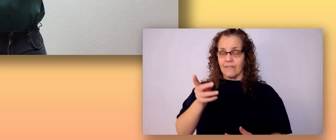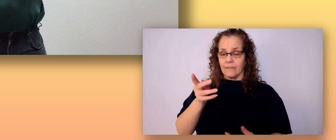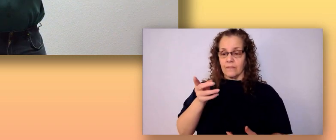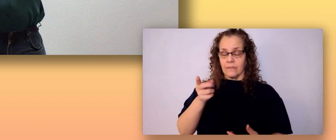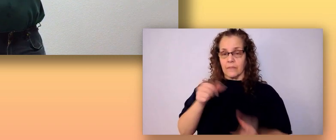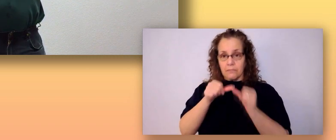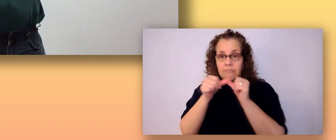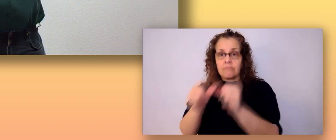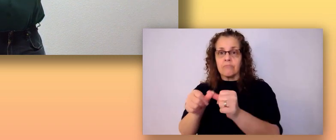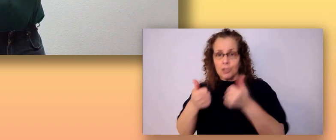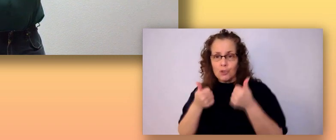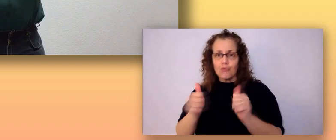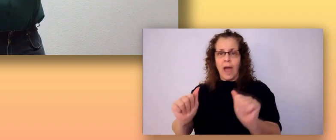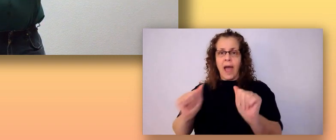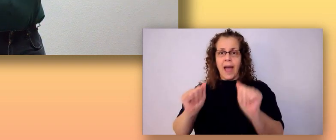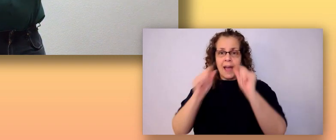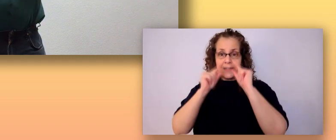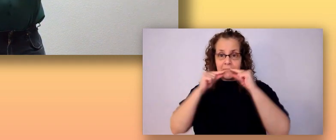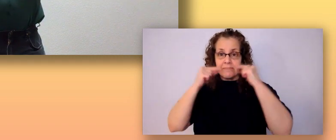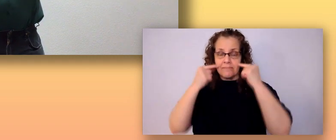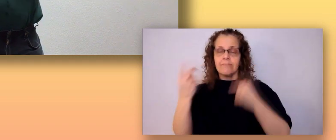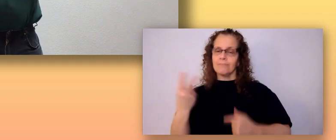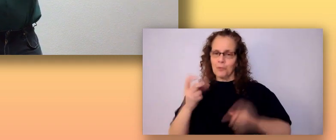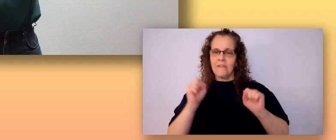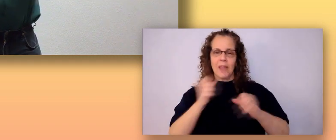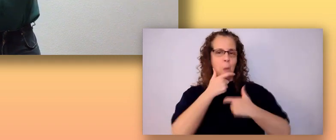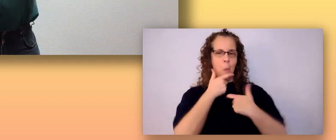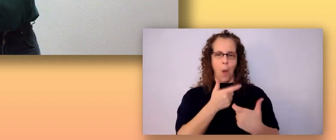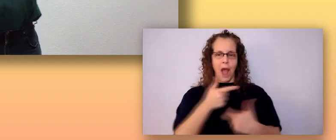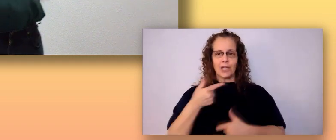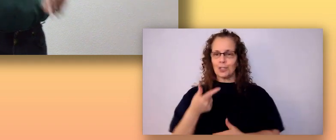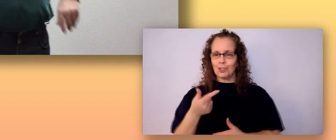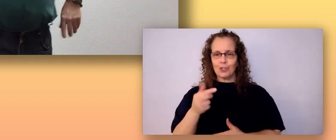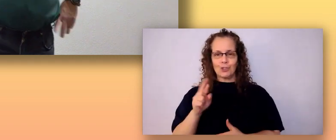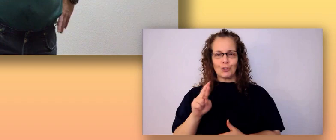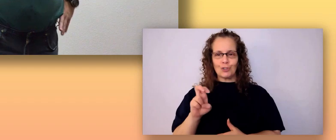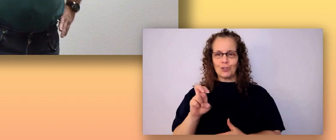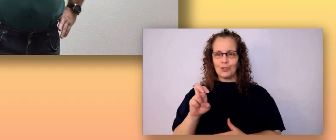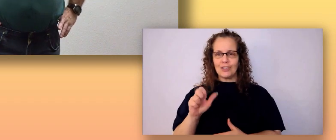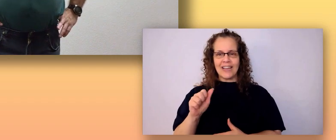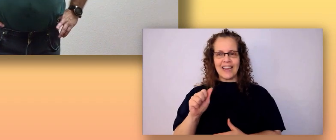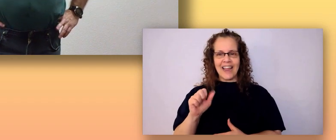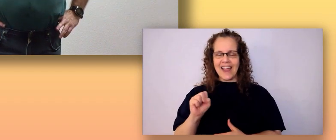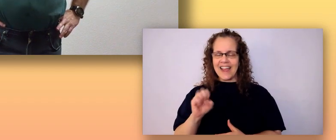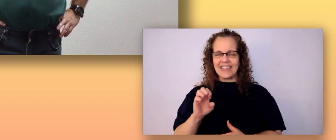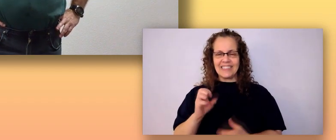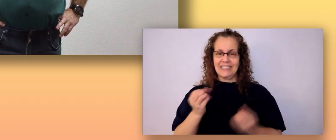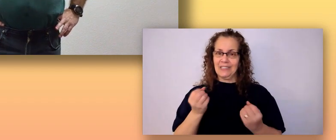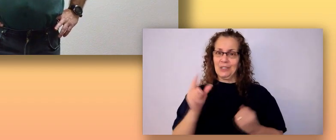trying, well, we can watch Grease 20 more times, I guess.